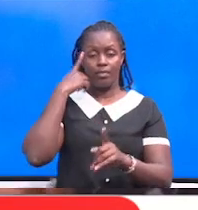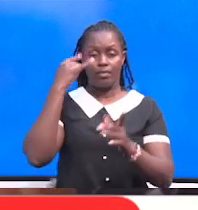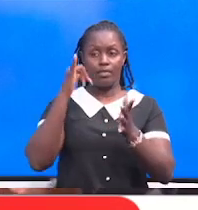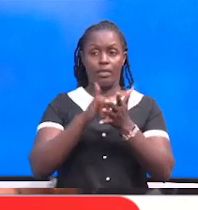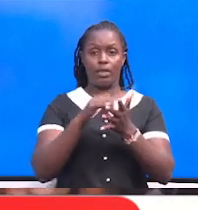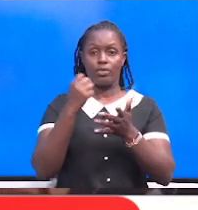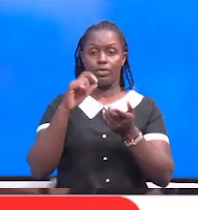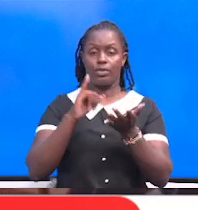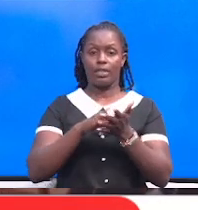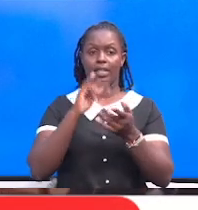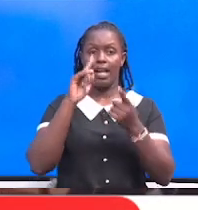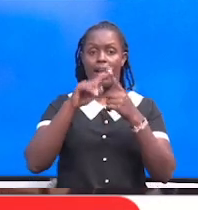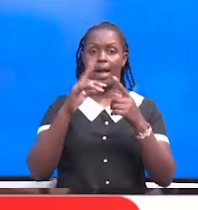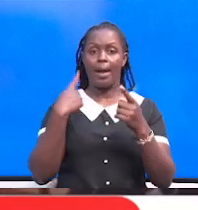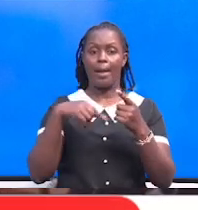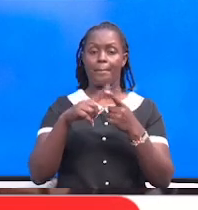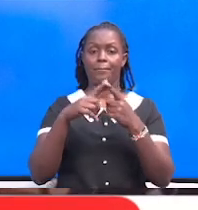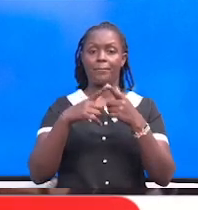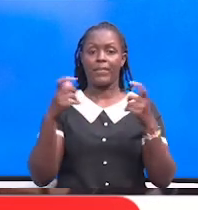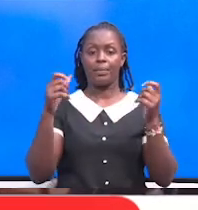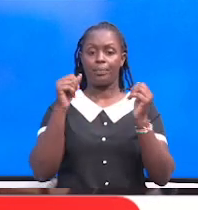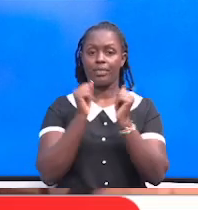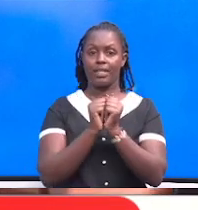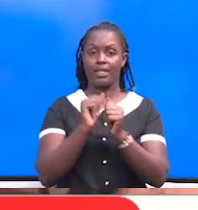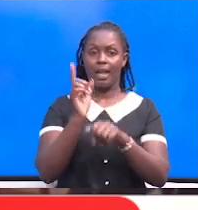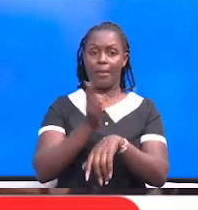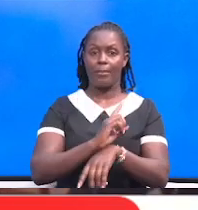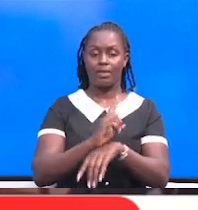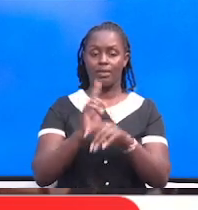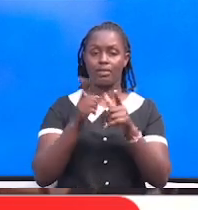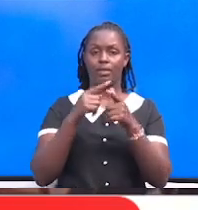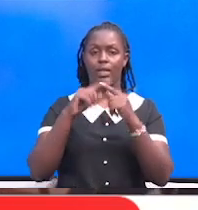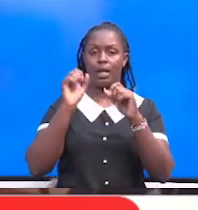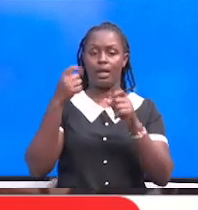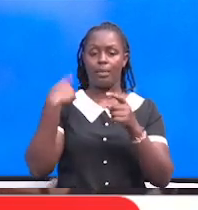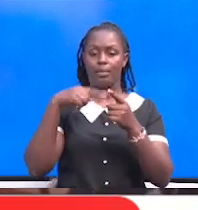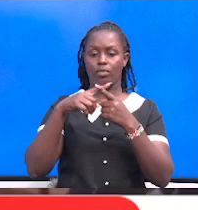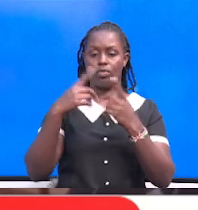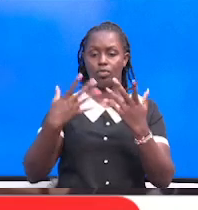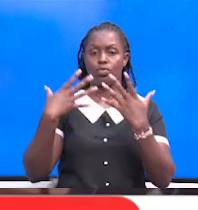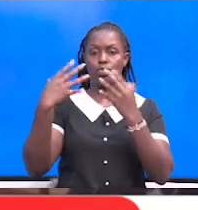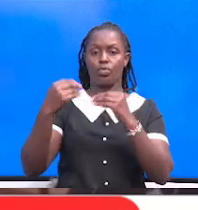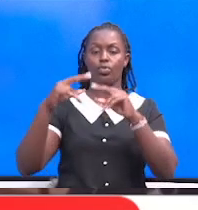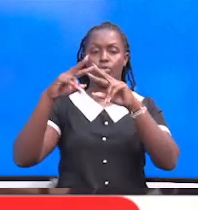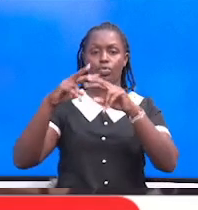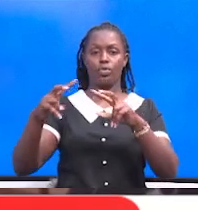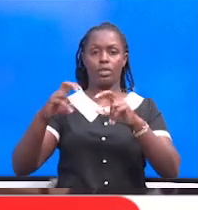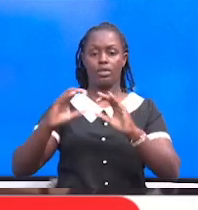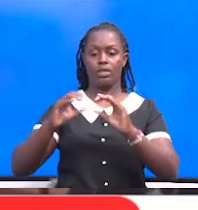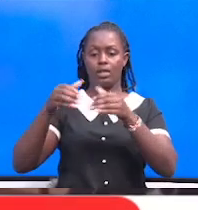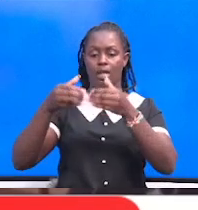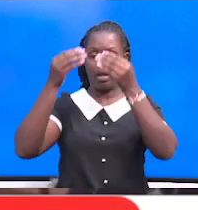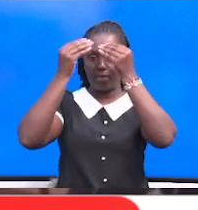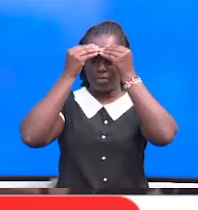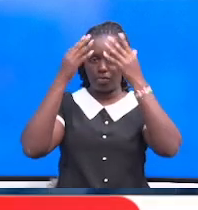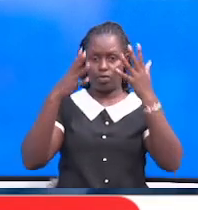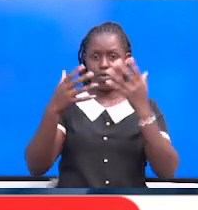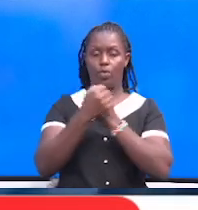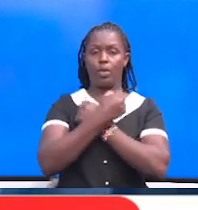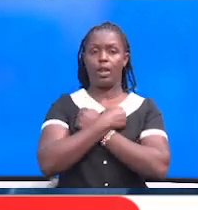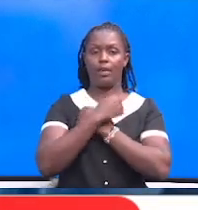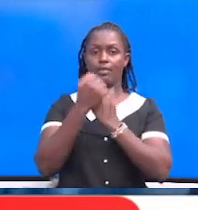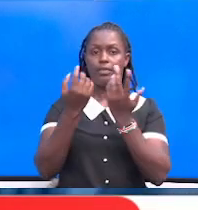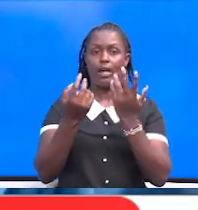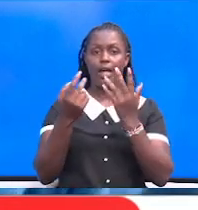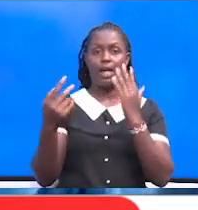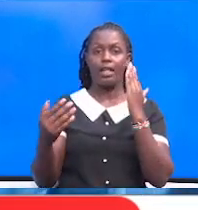be immersed in like 10 minutes or so and be able to go through the research lab. So students really love the virtual reality.